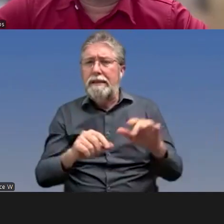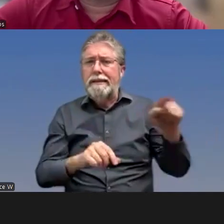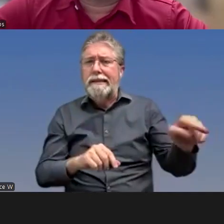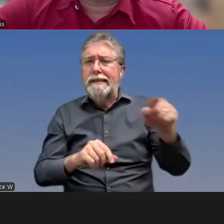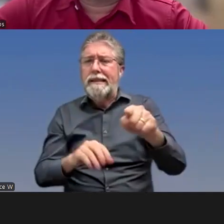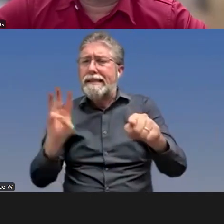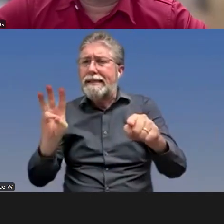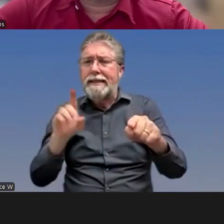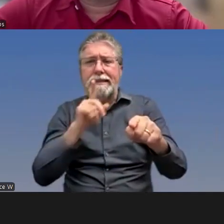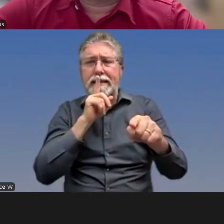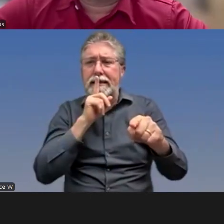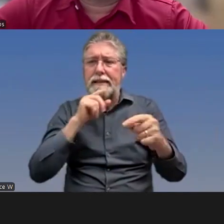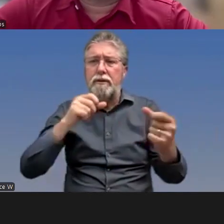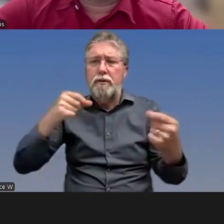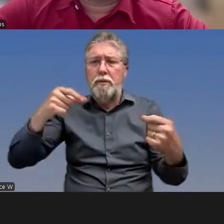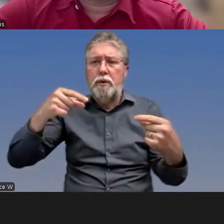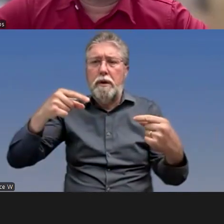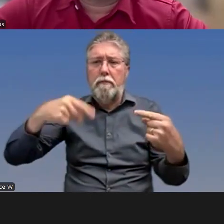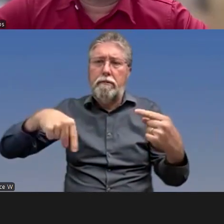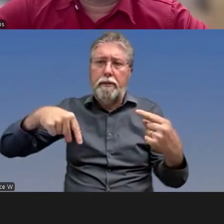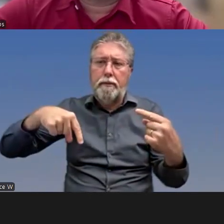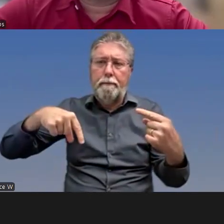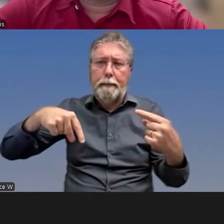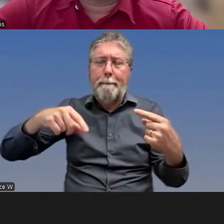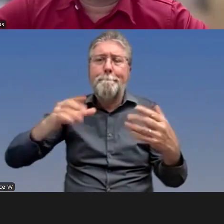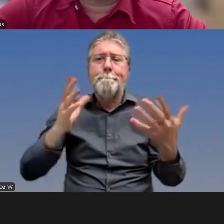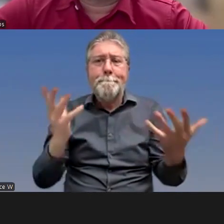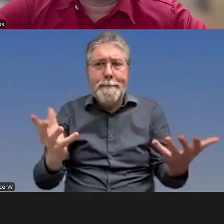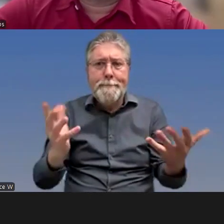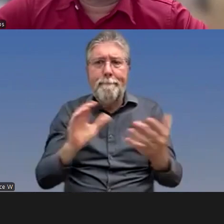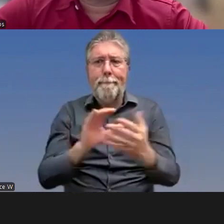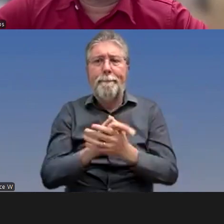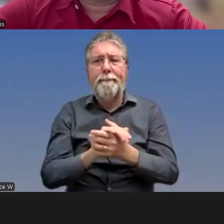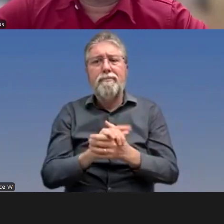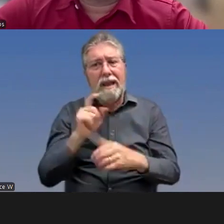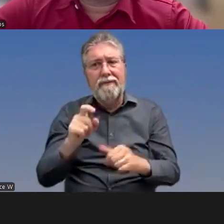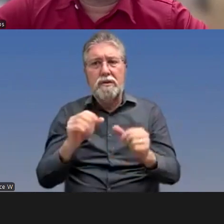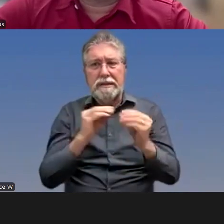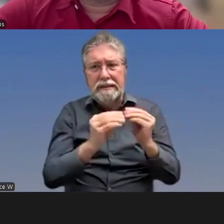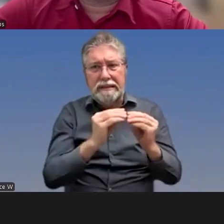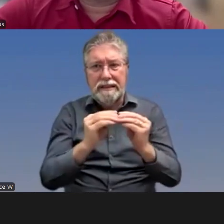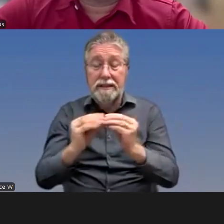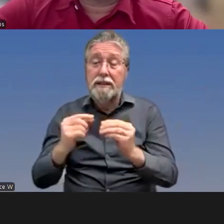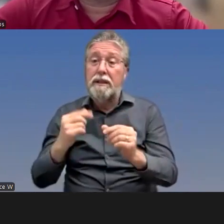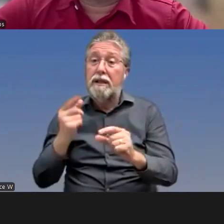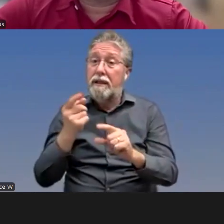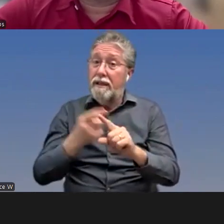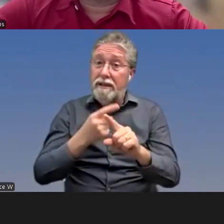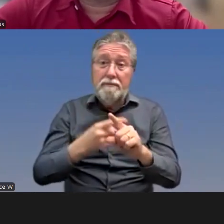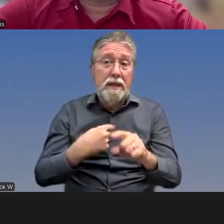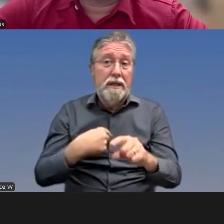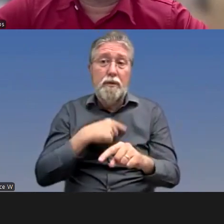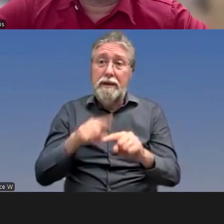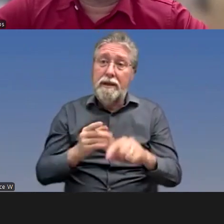maintenance is an ongoing need. It's an active ongoing need, and we're losing ground, unfortunately. Every month we can't